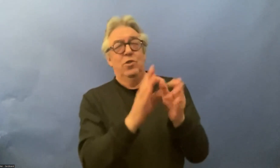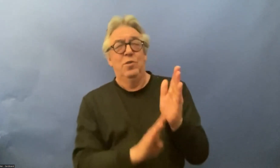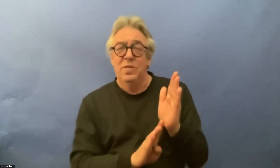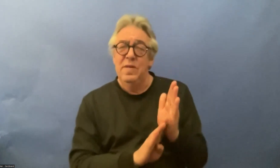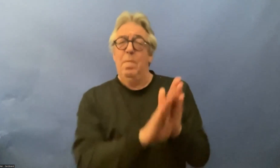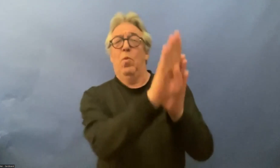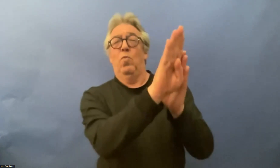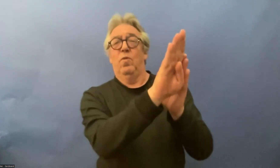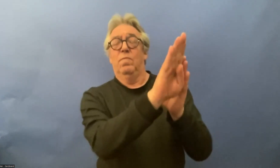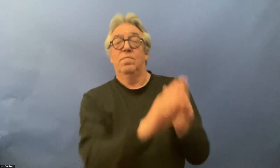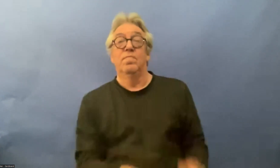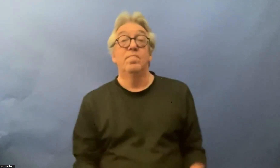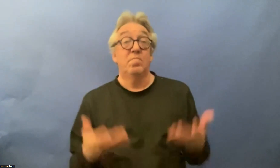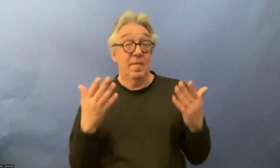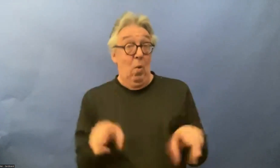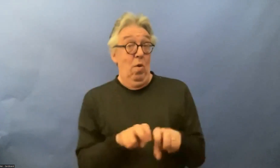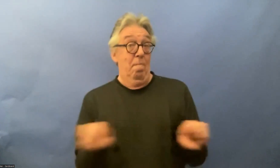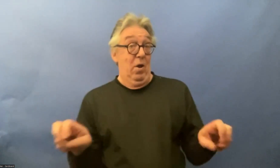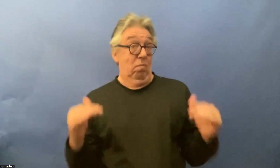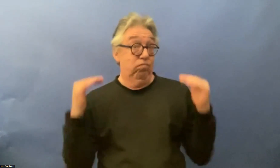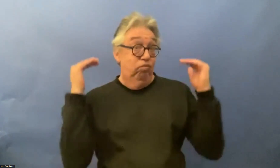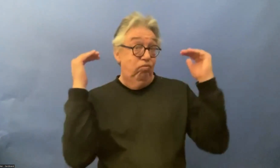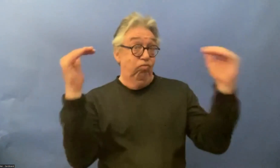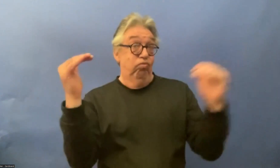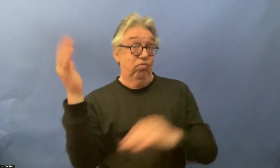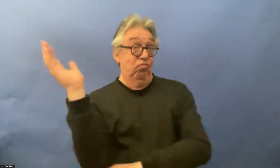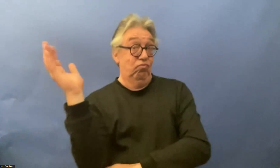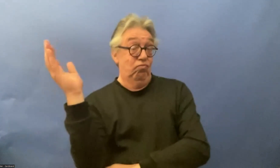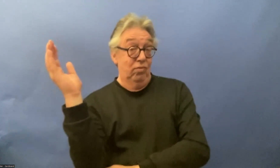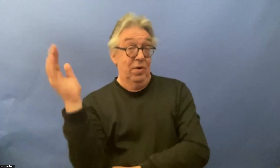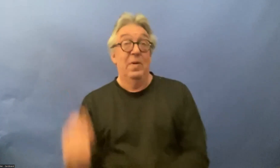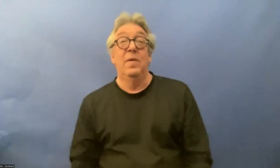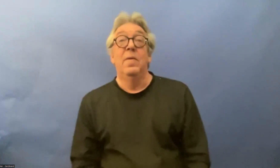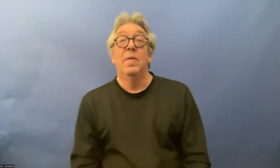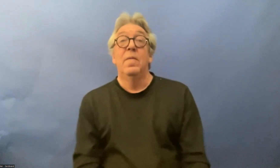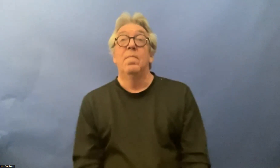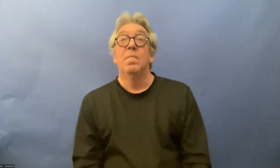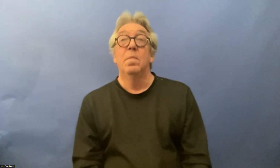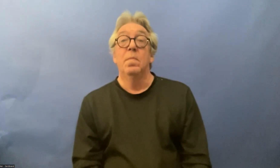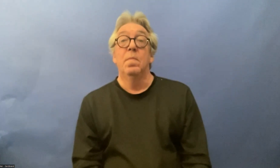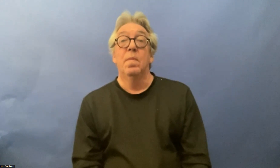distinguished panel with us today, starting from